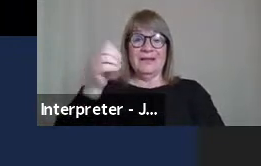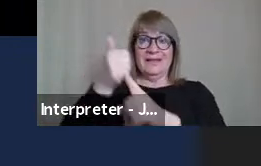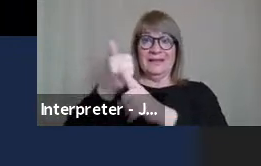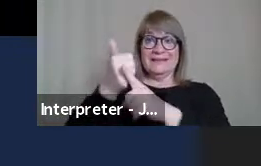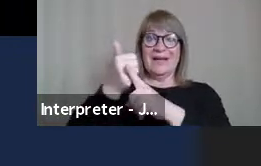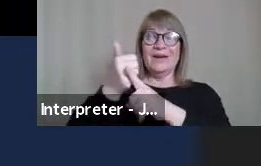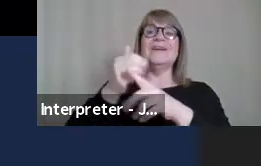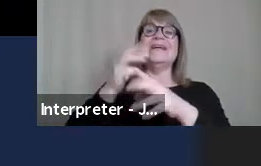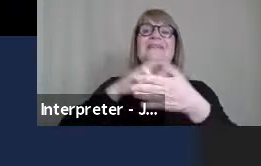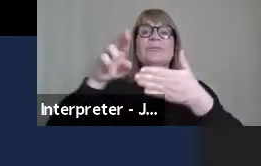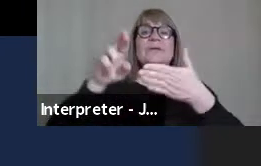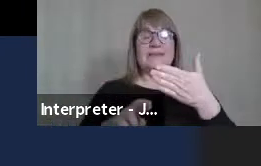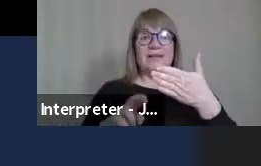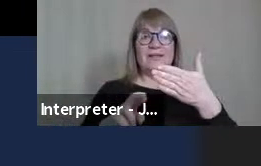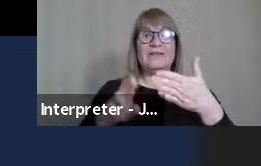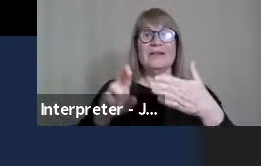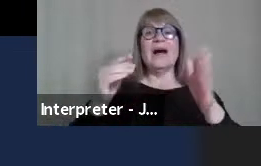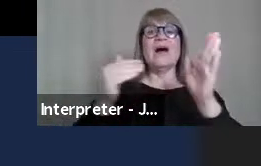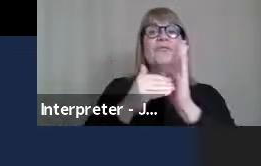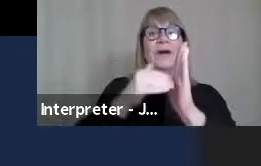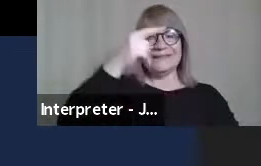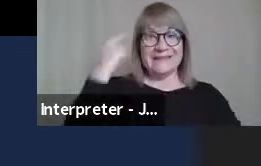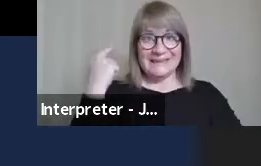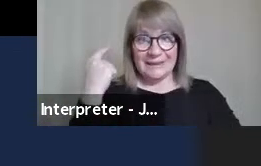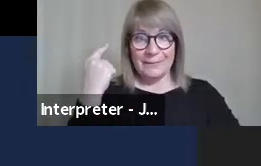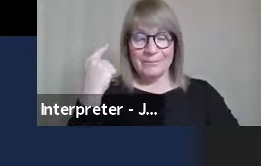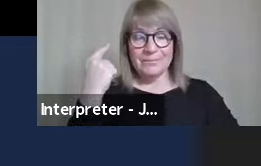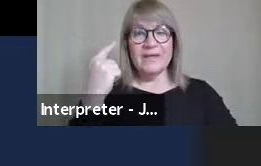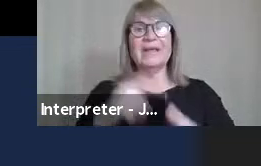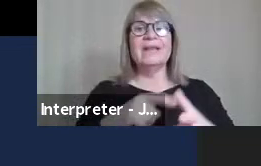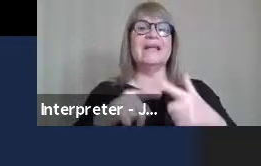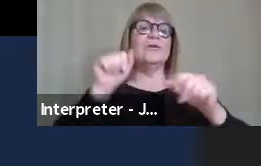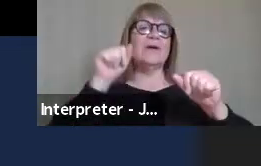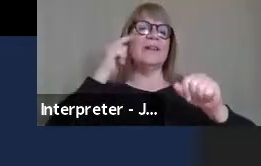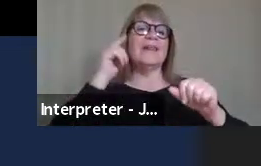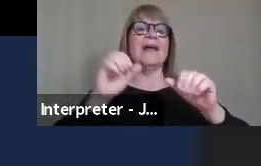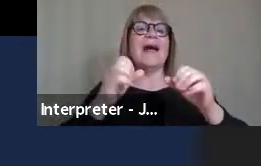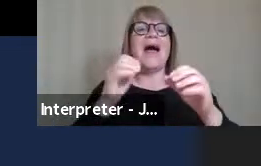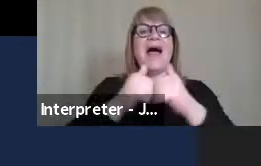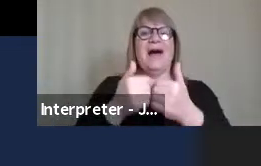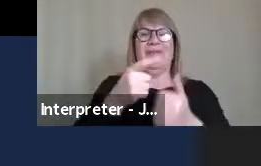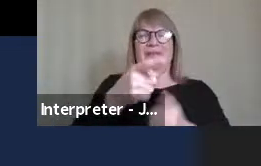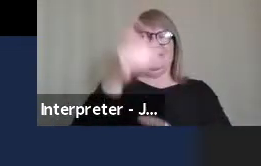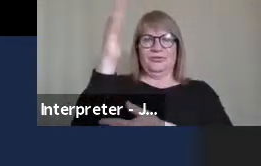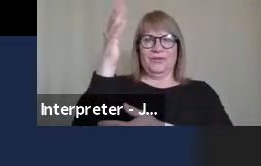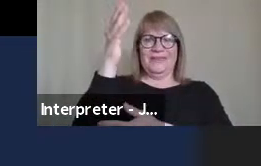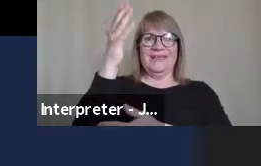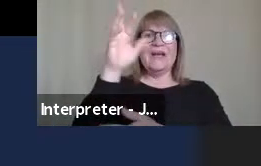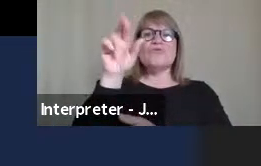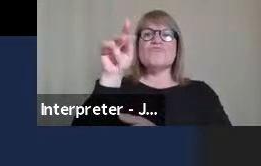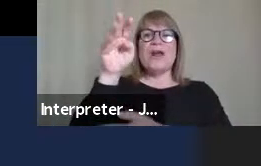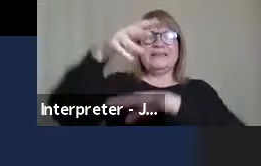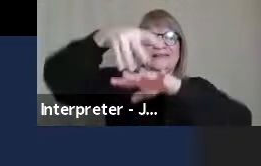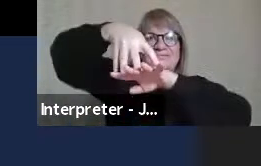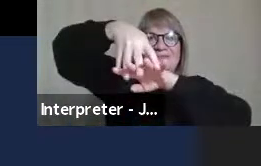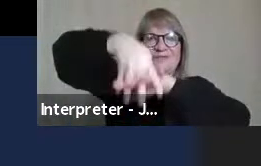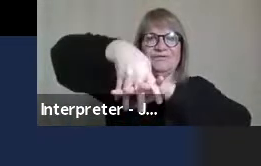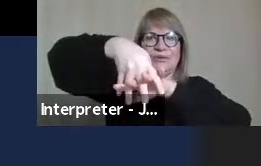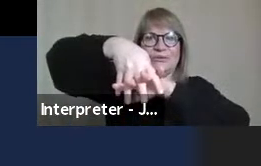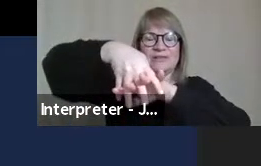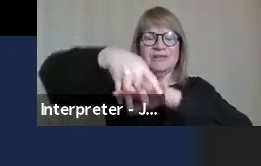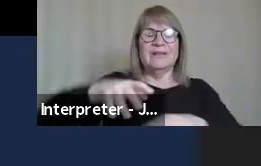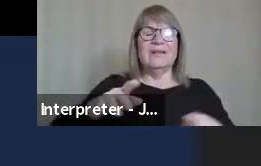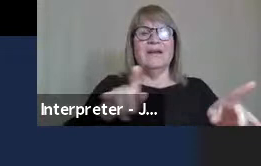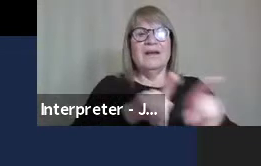then we think about the ways in which racism is infused in many of these roots that are depicted here also